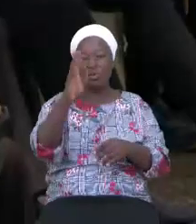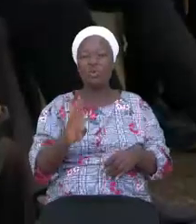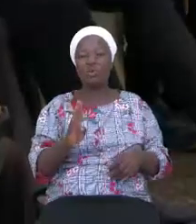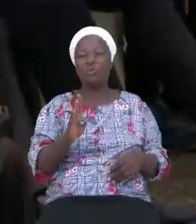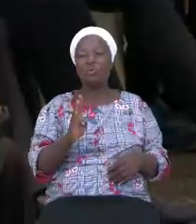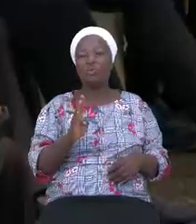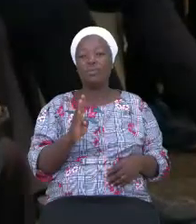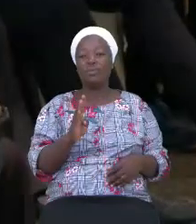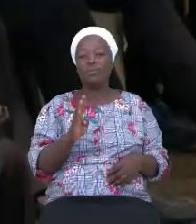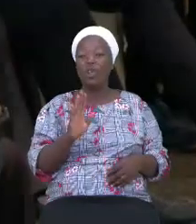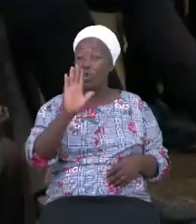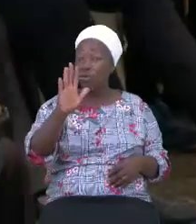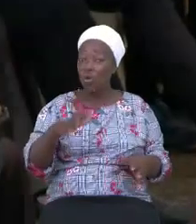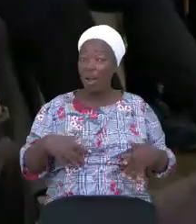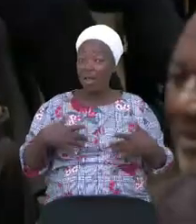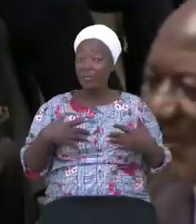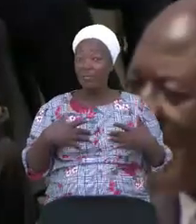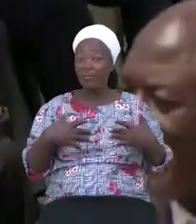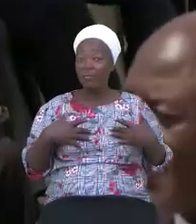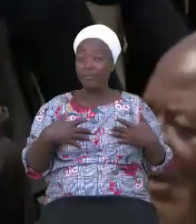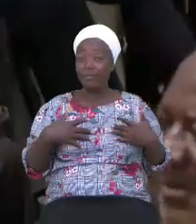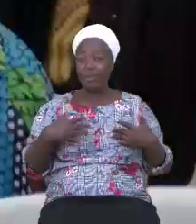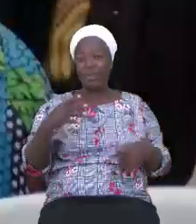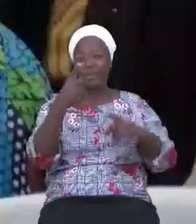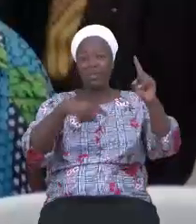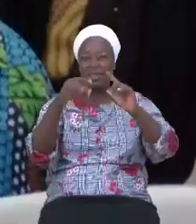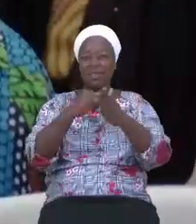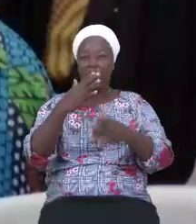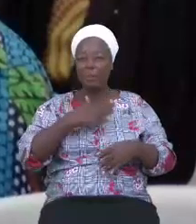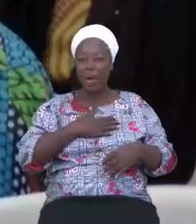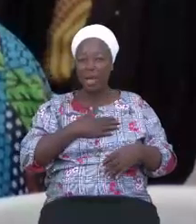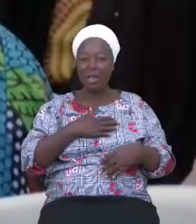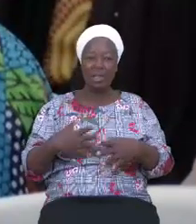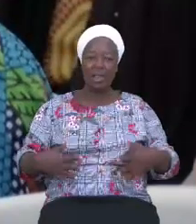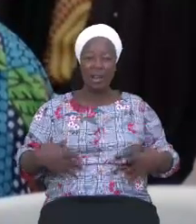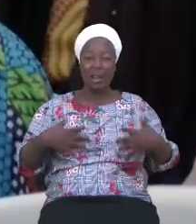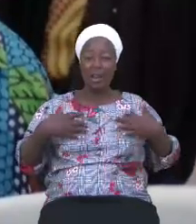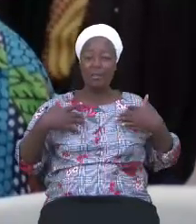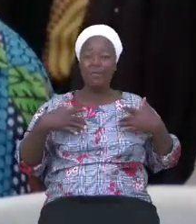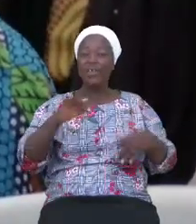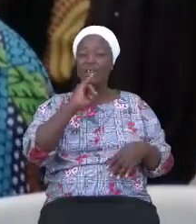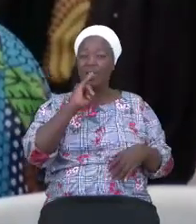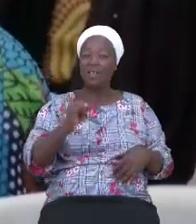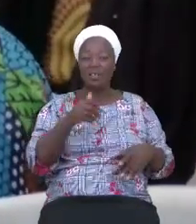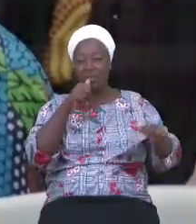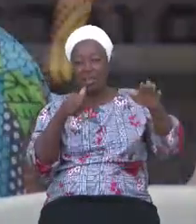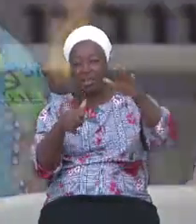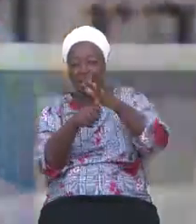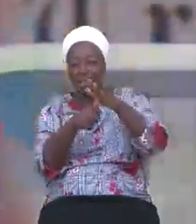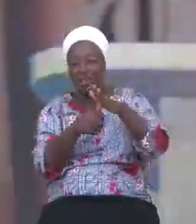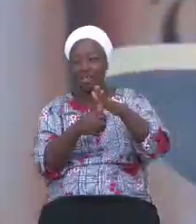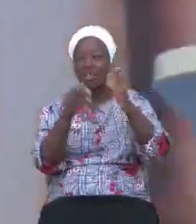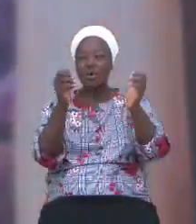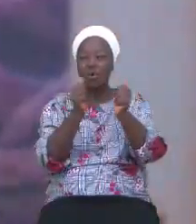God. Your life, my life, is hid with